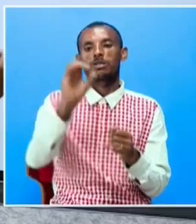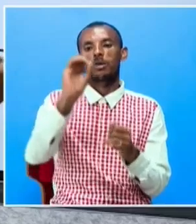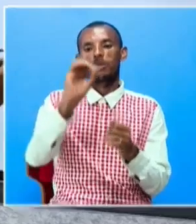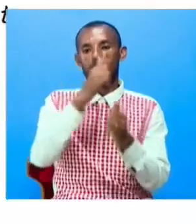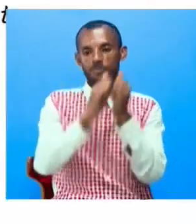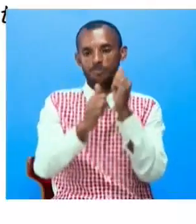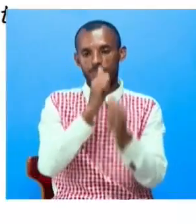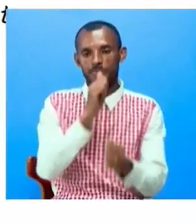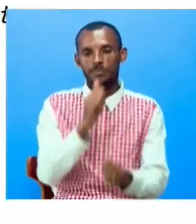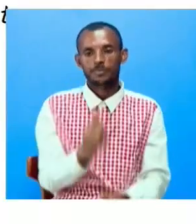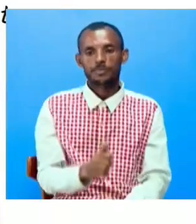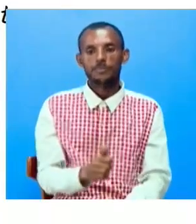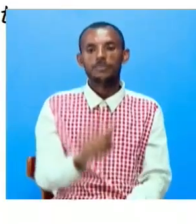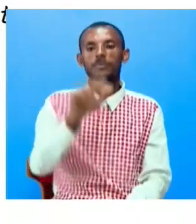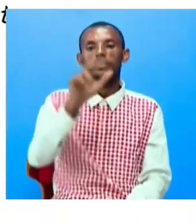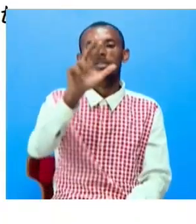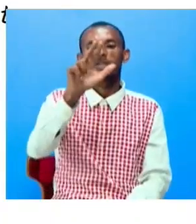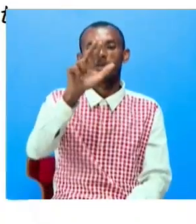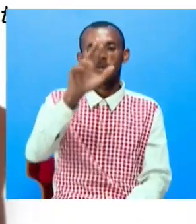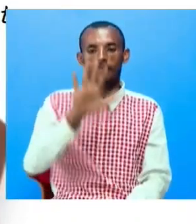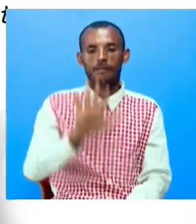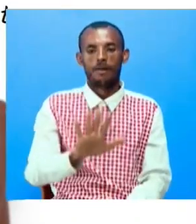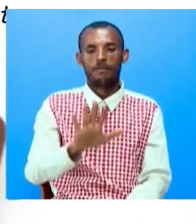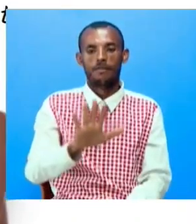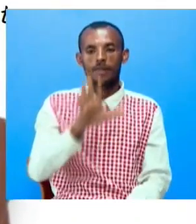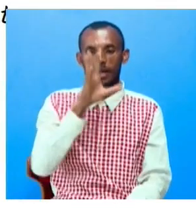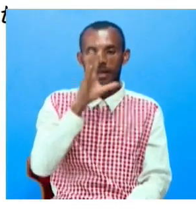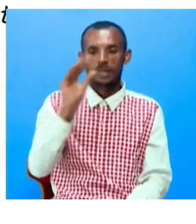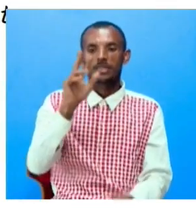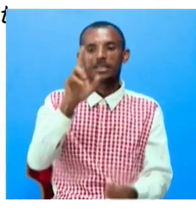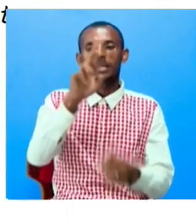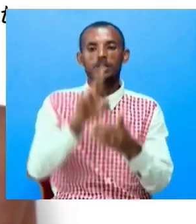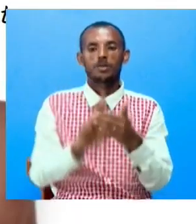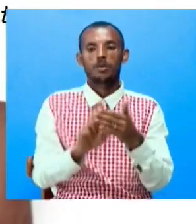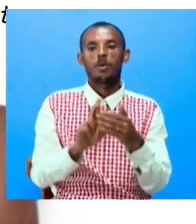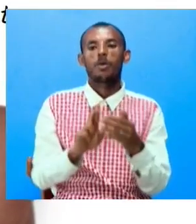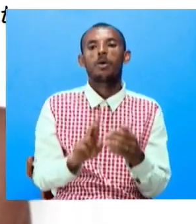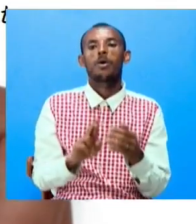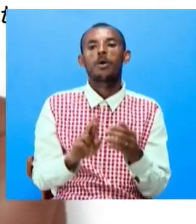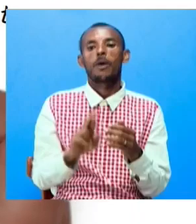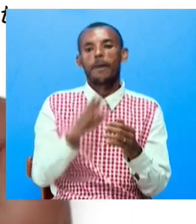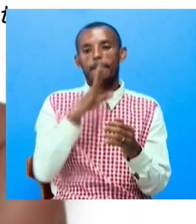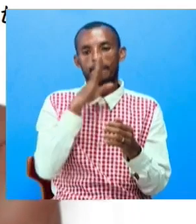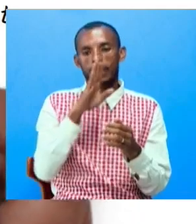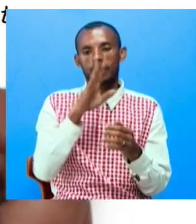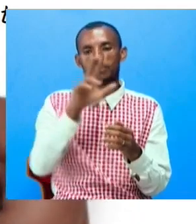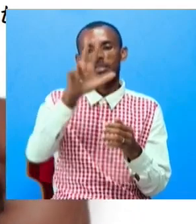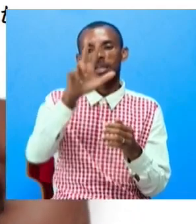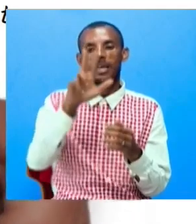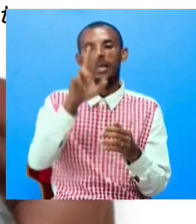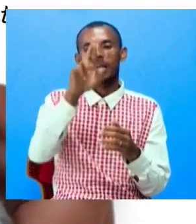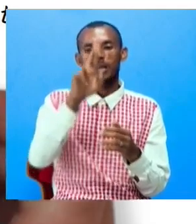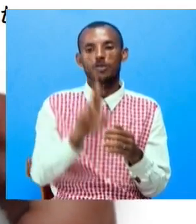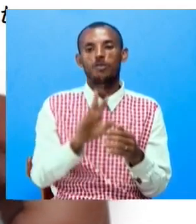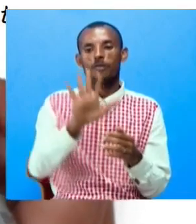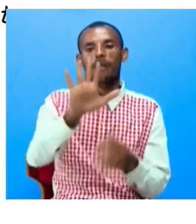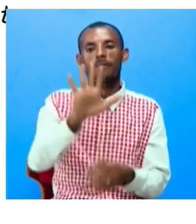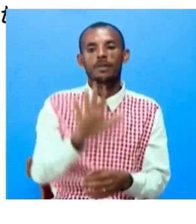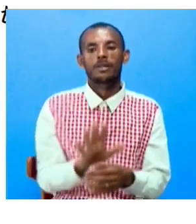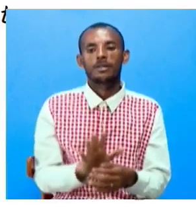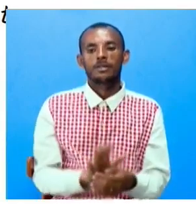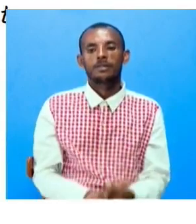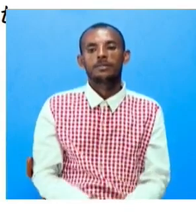you have 3 over 5, and the ratio becomes 3:5. This